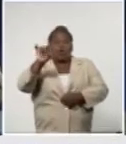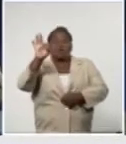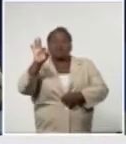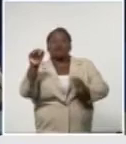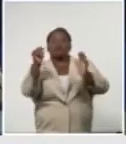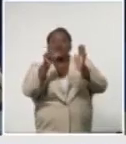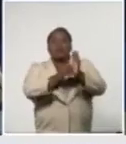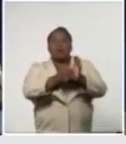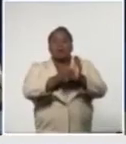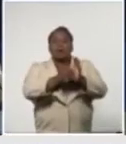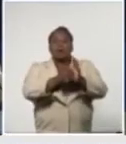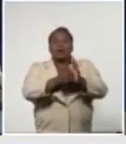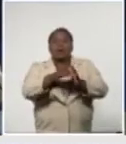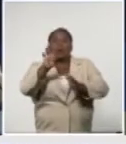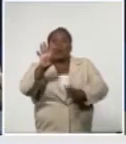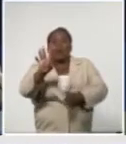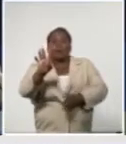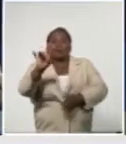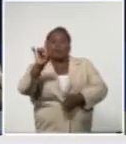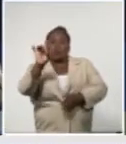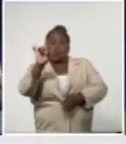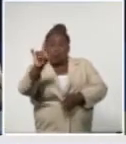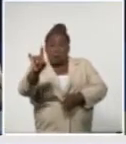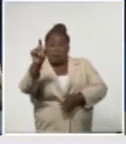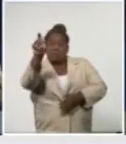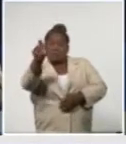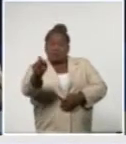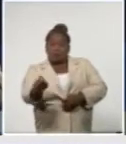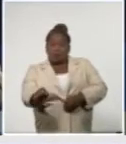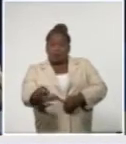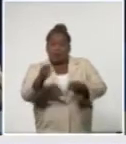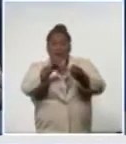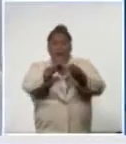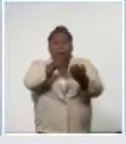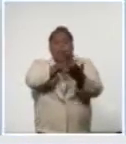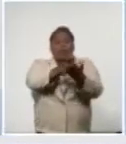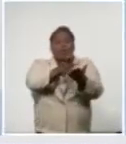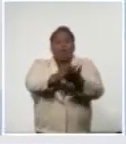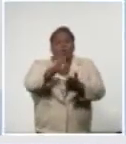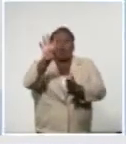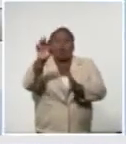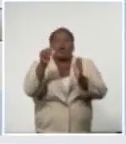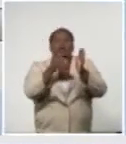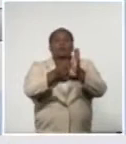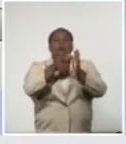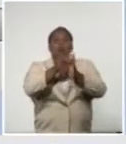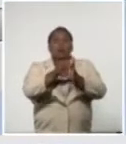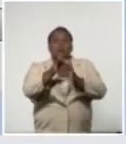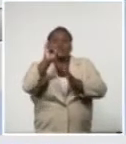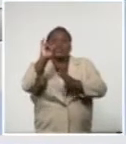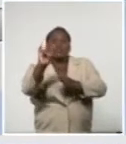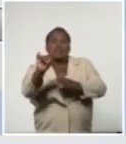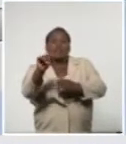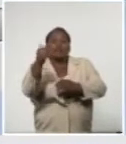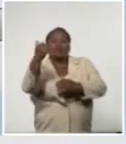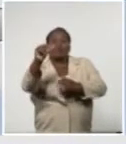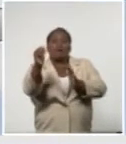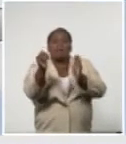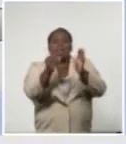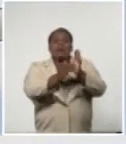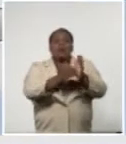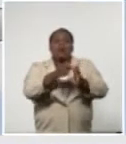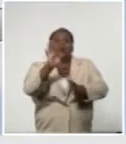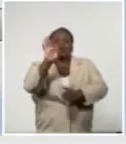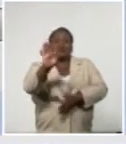49.96% of all cases confirmed in the world, after diagnosing yesterday